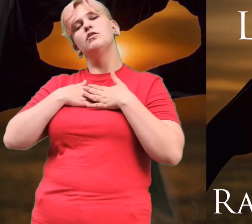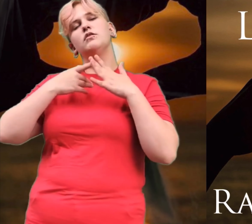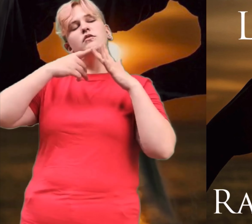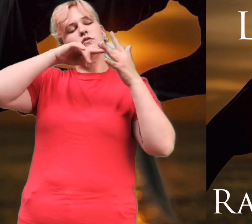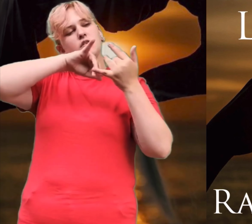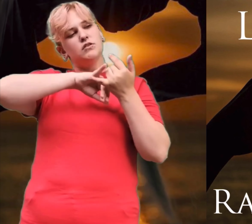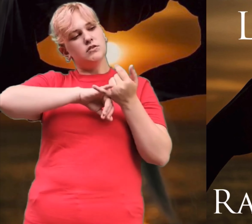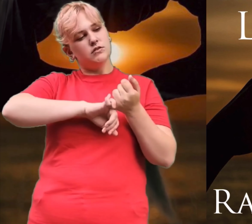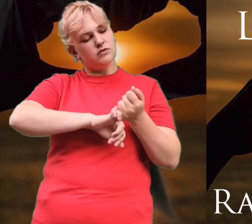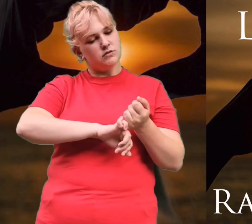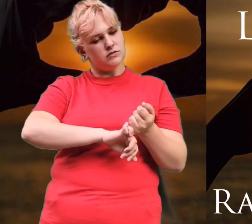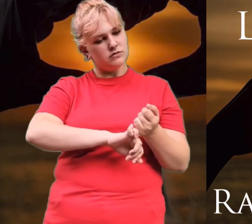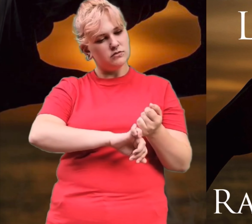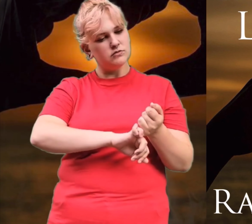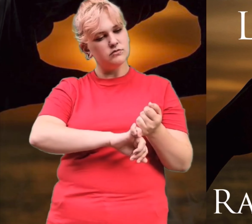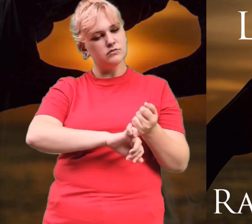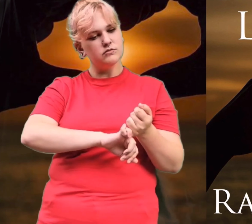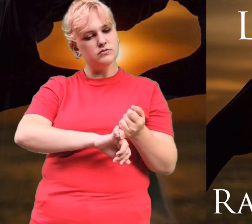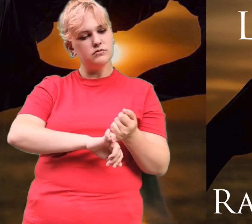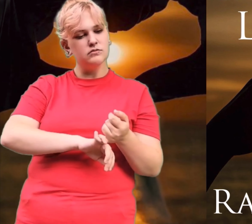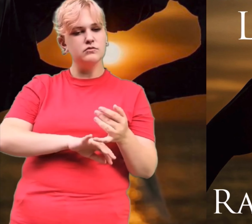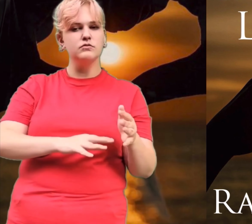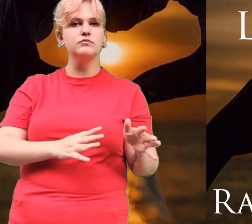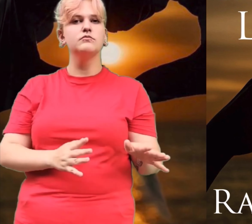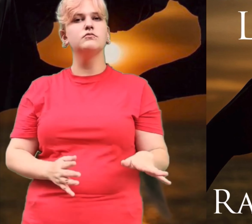Love is.